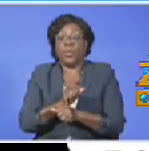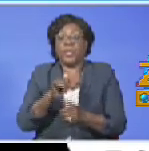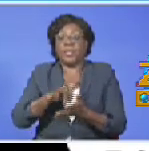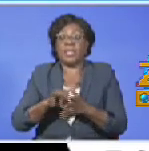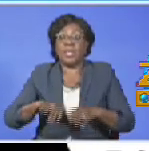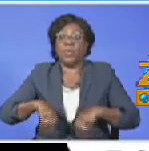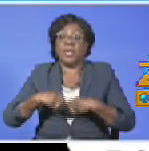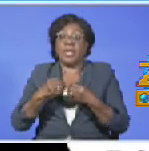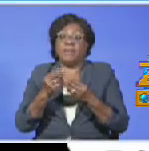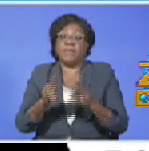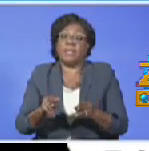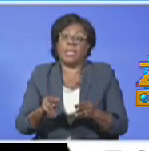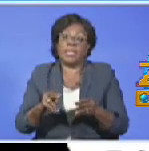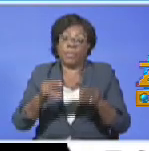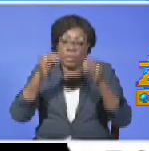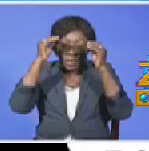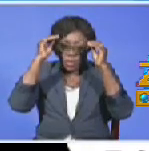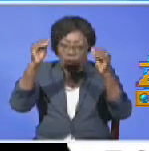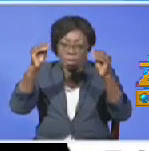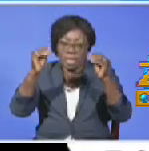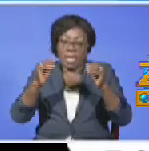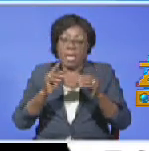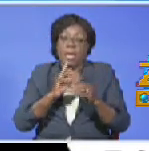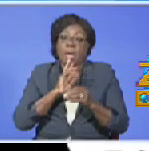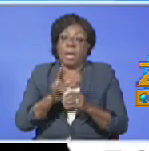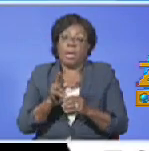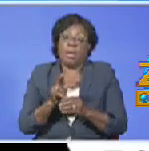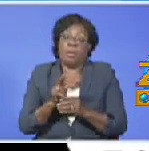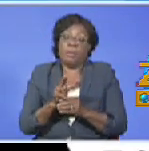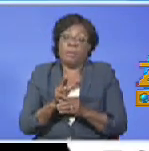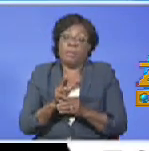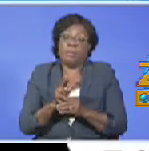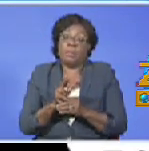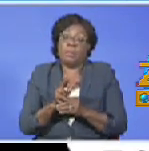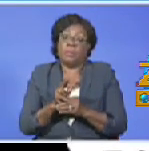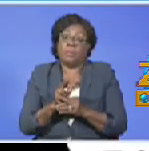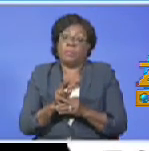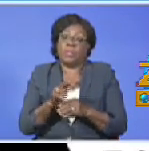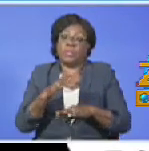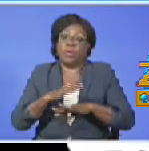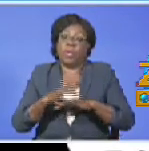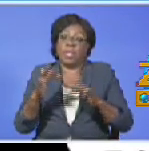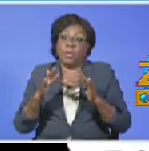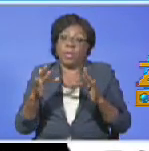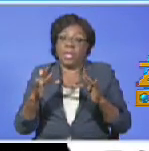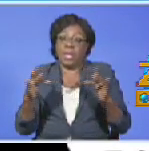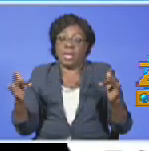and the work that they were taught, and that the students were taught on a virtual platform.